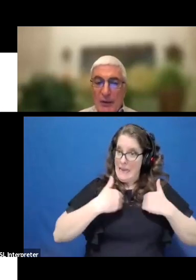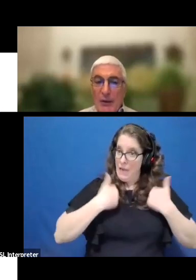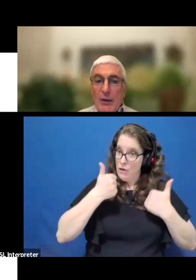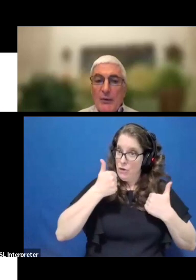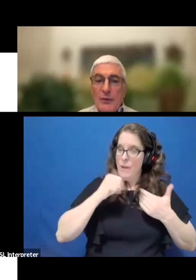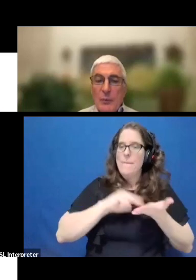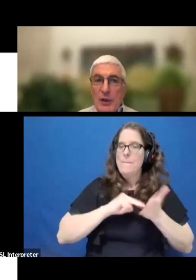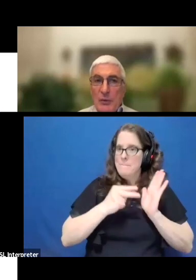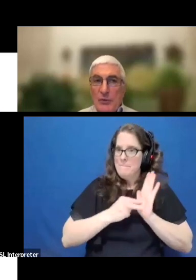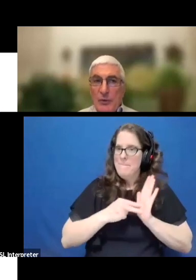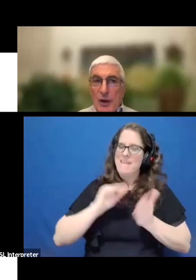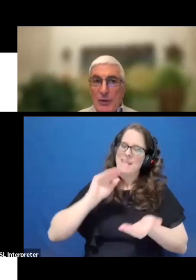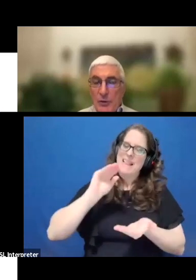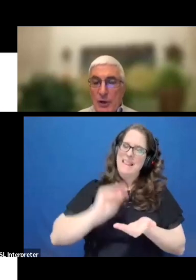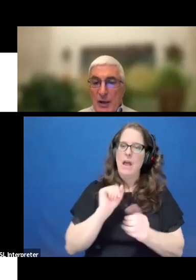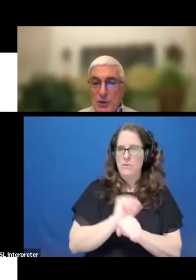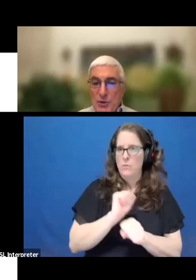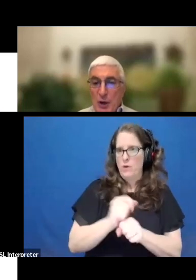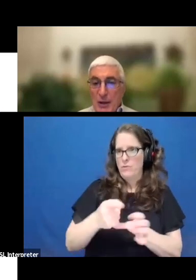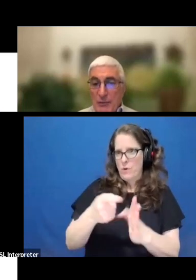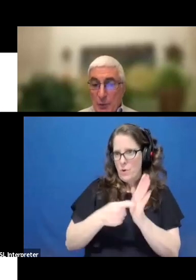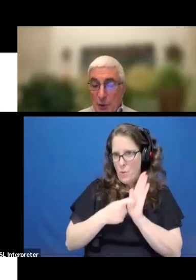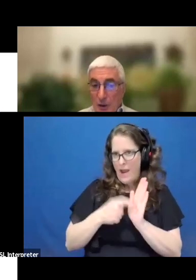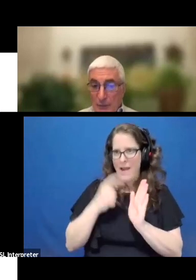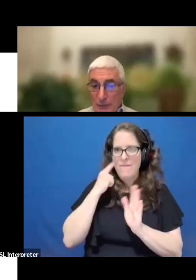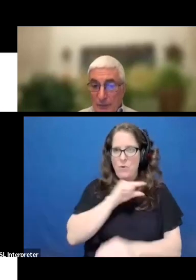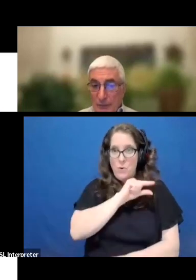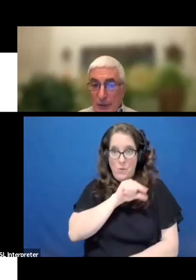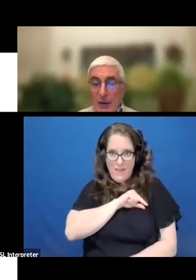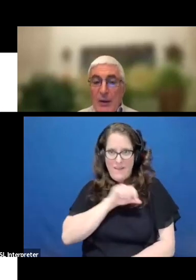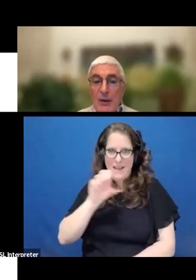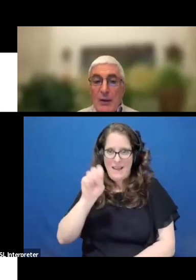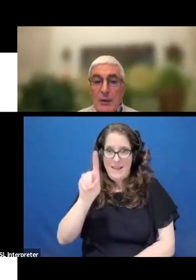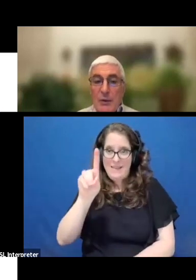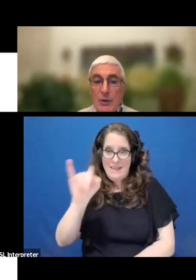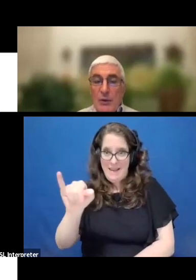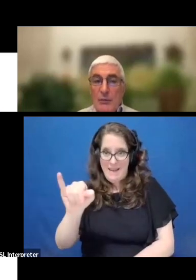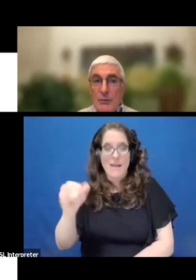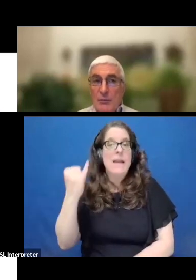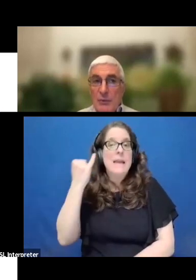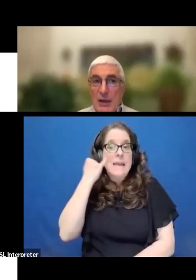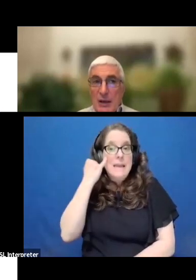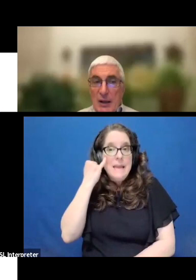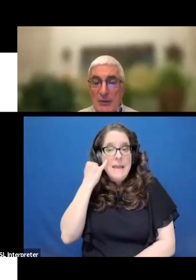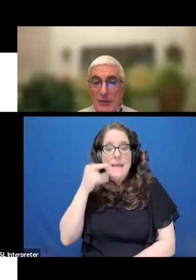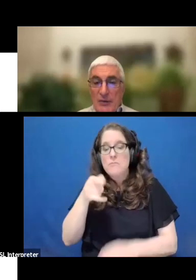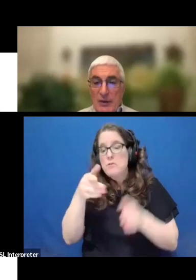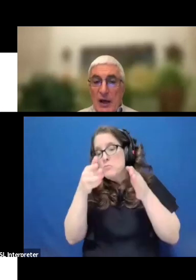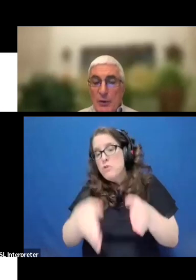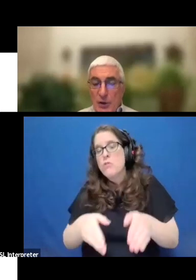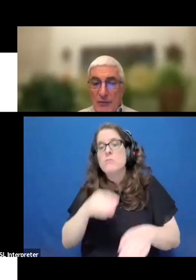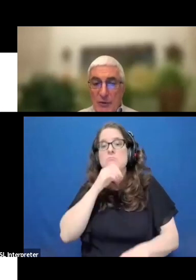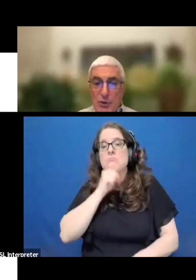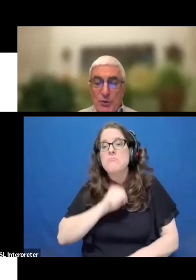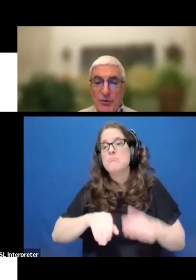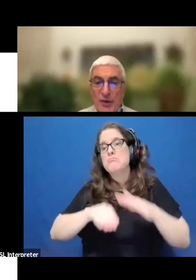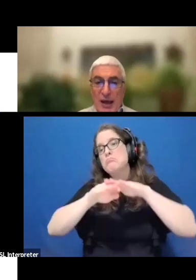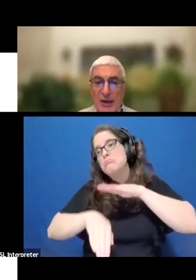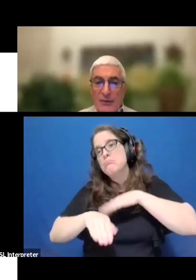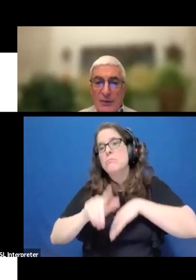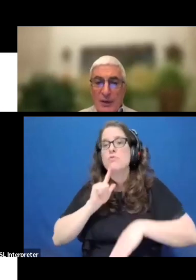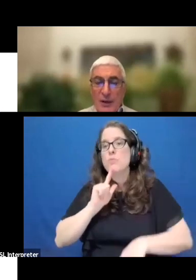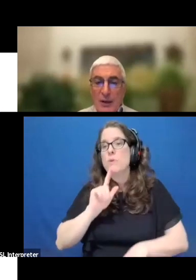SSDI. Somebody who's under age 24 could get SSDI, could have